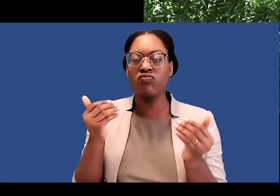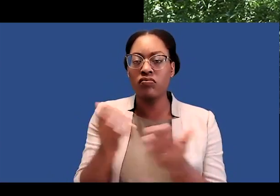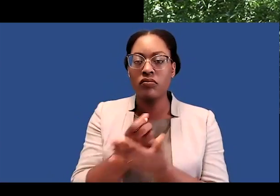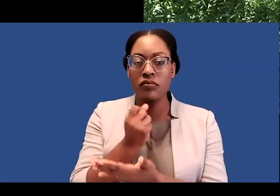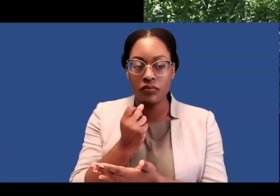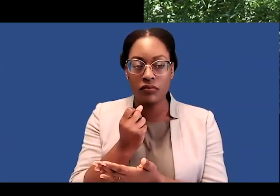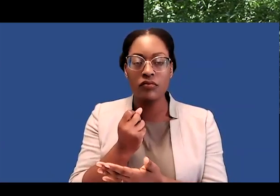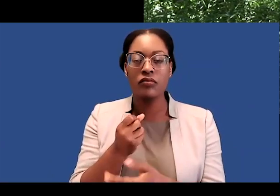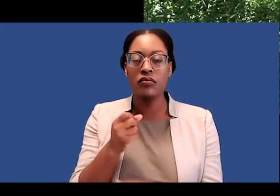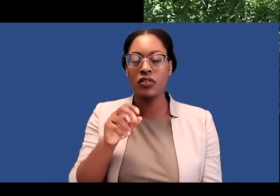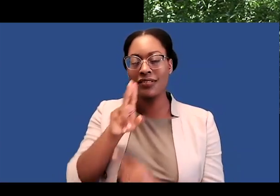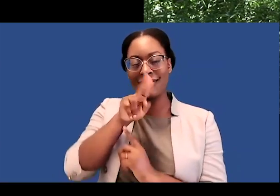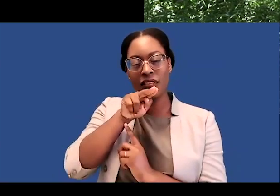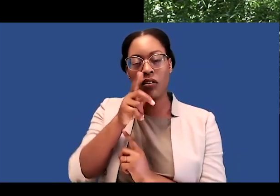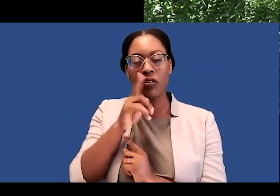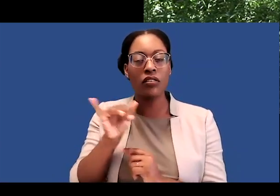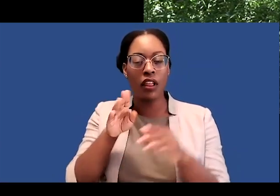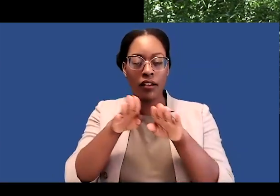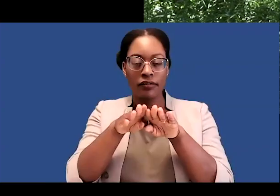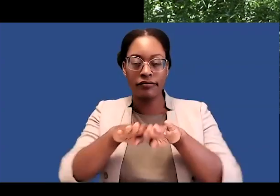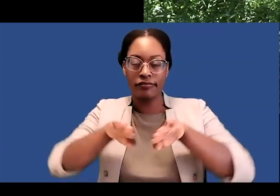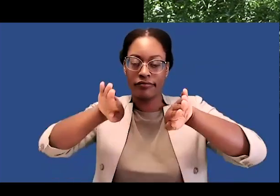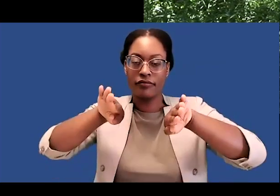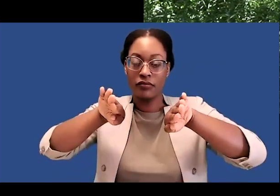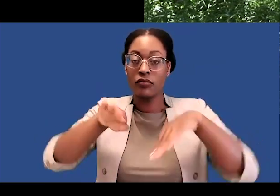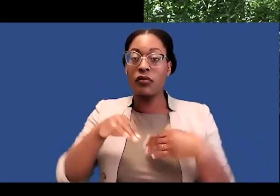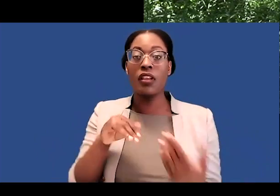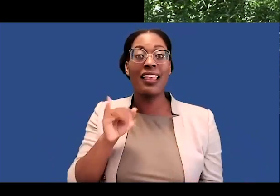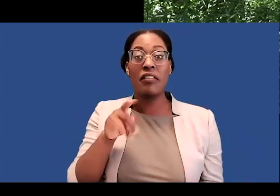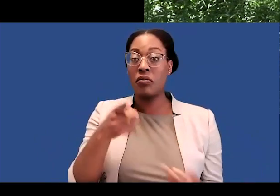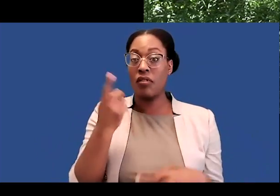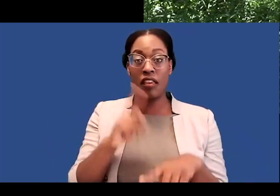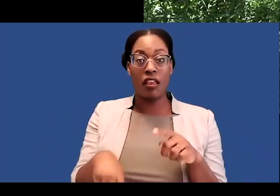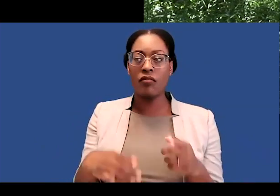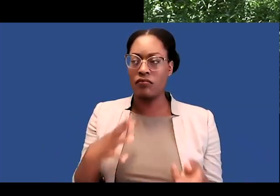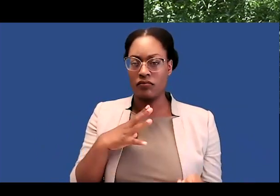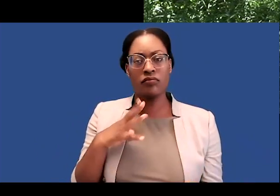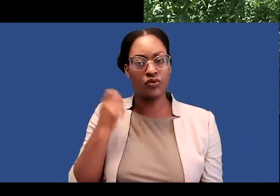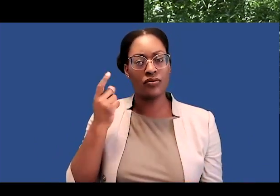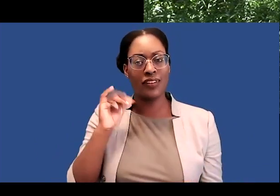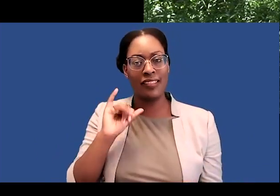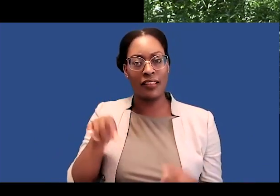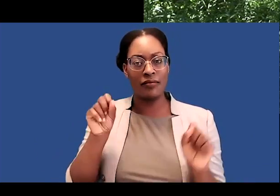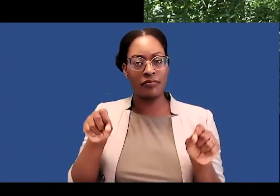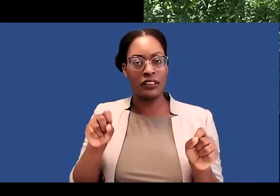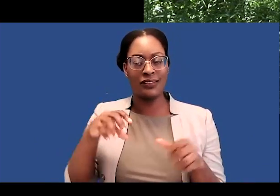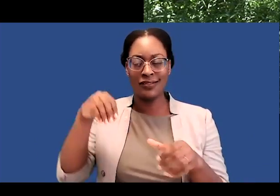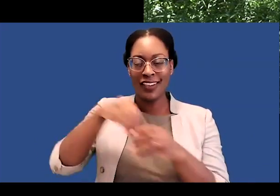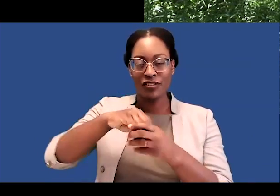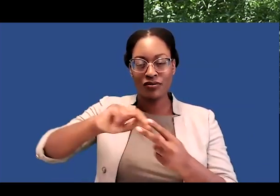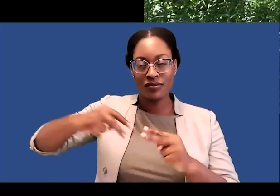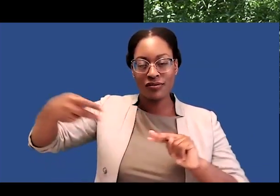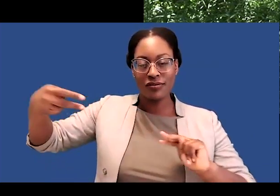it out of the lips. If you're not one of those people, it is genetic, then we're just going to bring the teeth together,